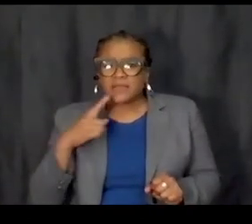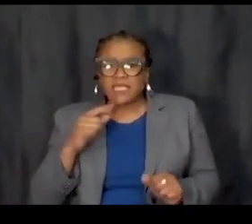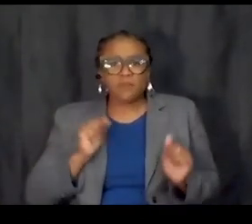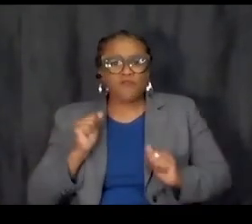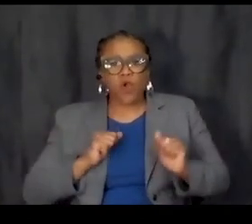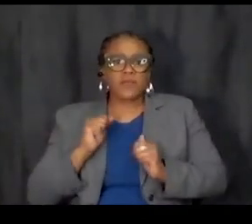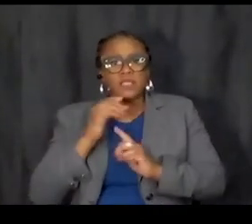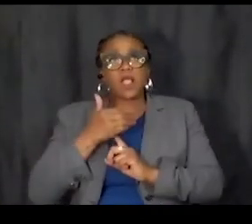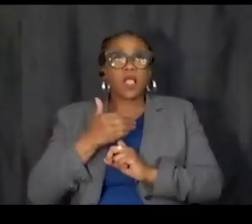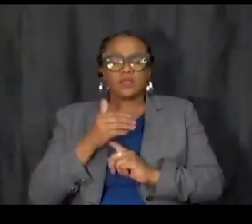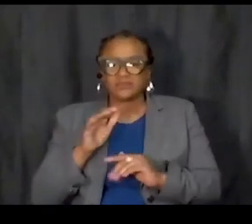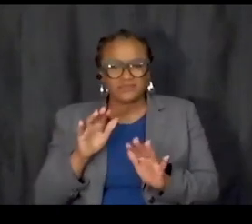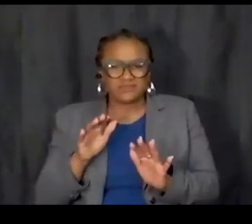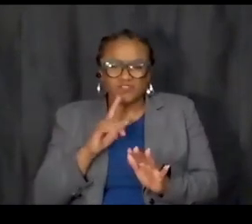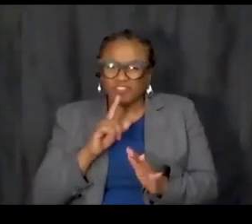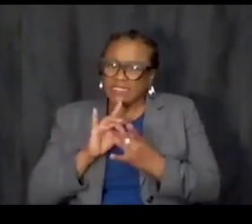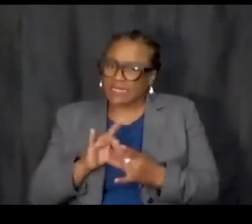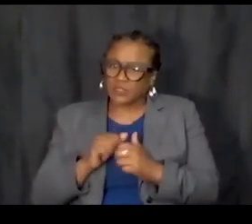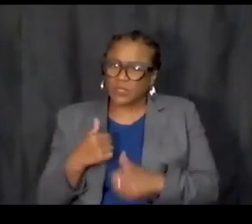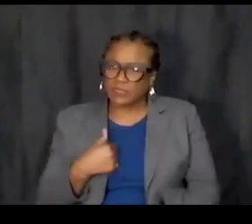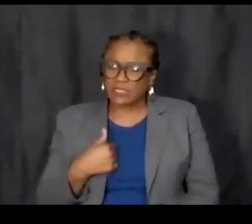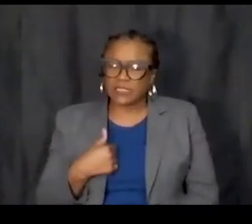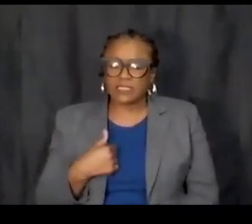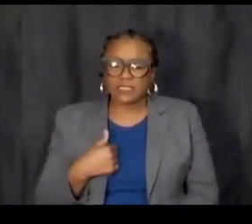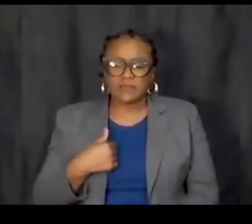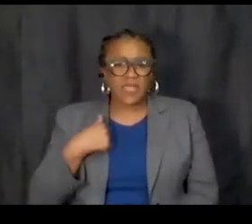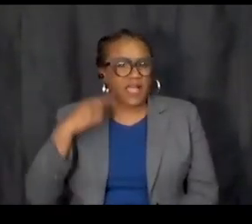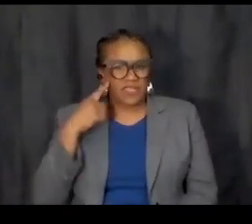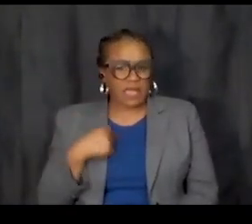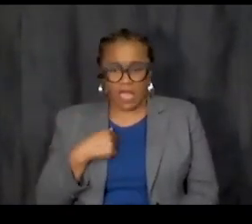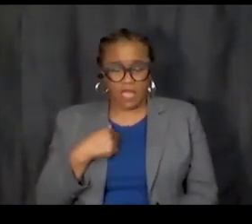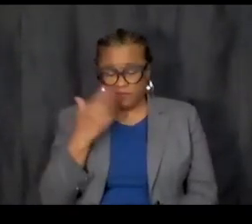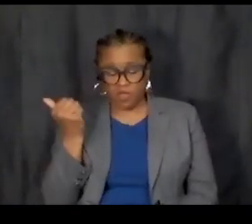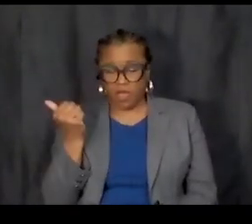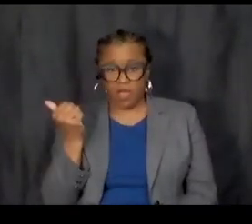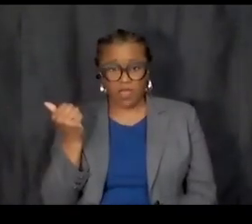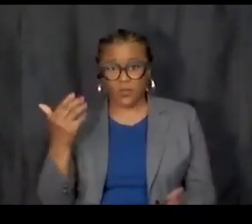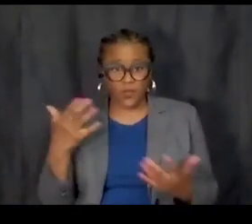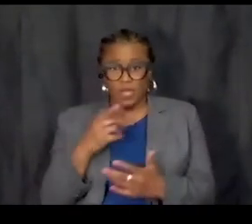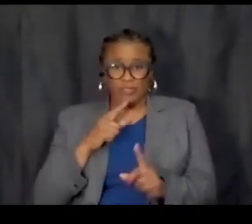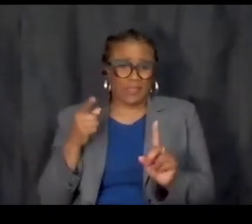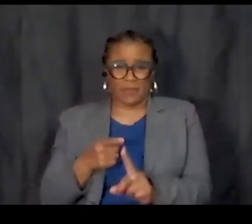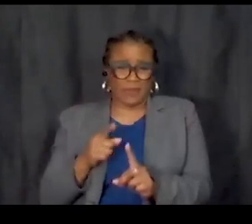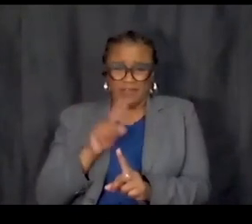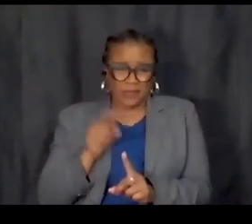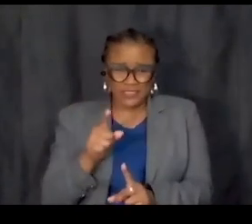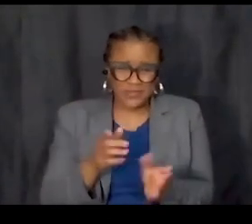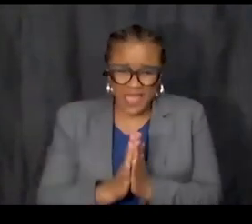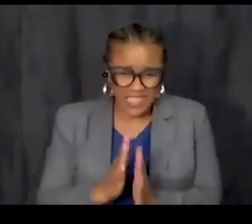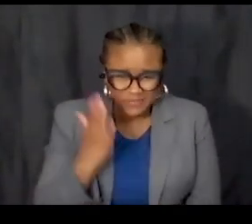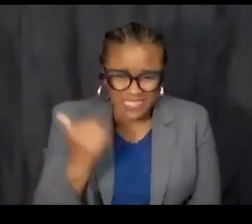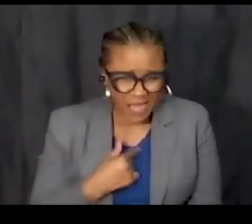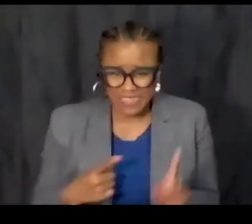me. And I think I forgot the baseline question that you asked because it's not an interview. I love